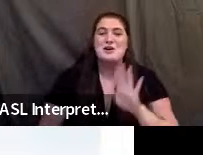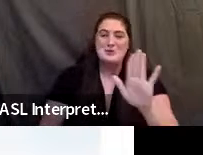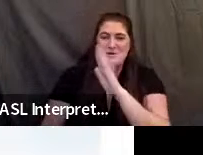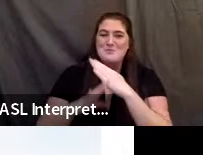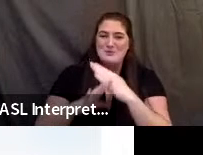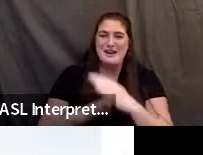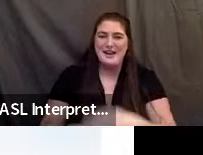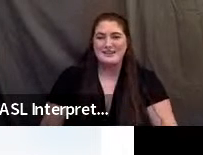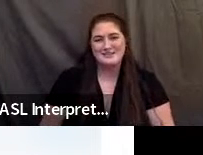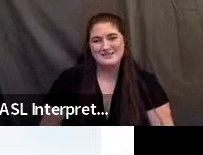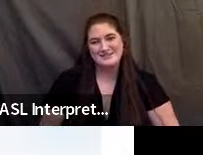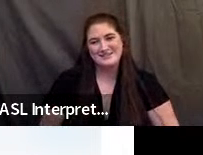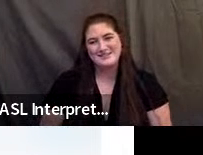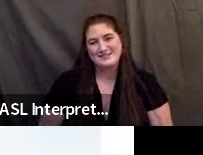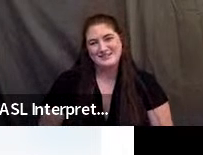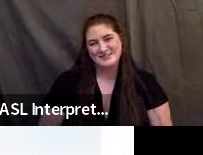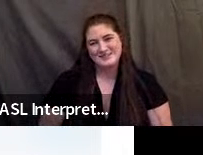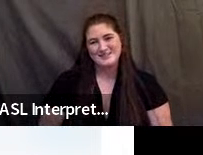protected.